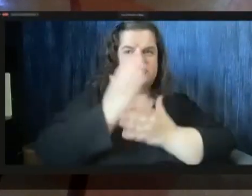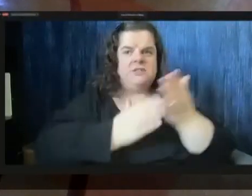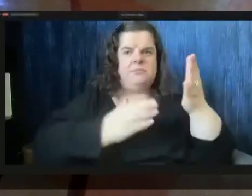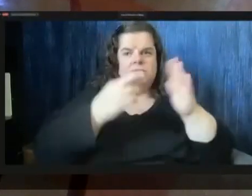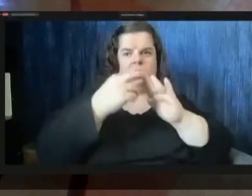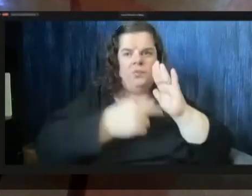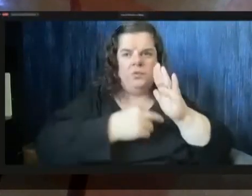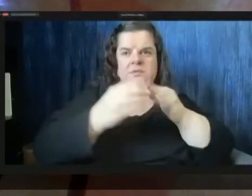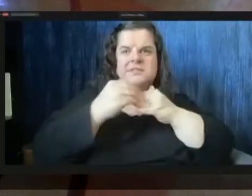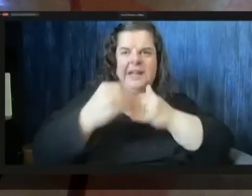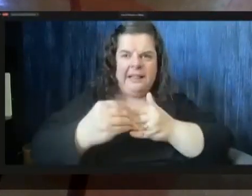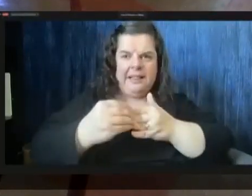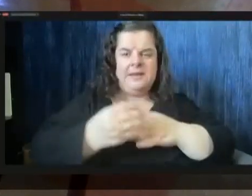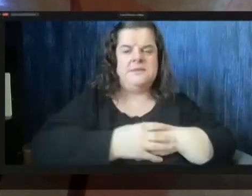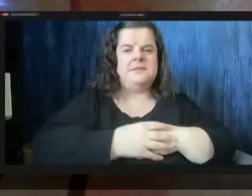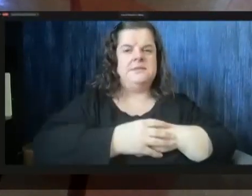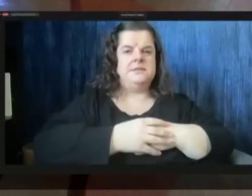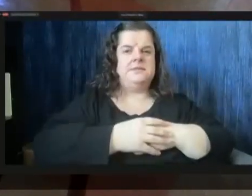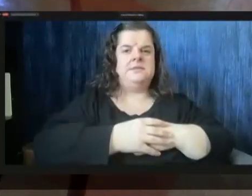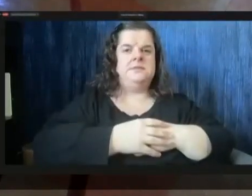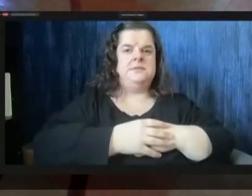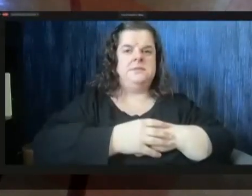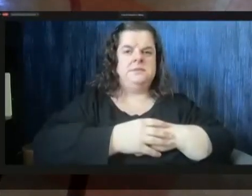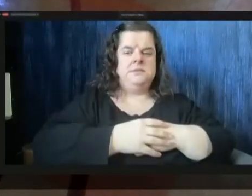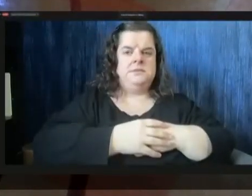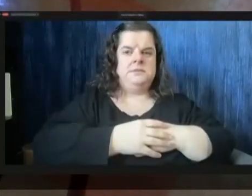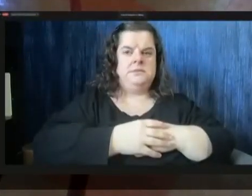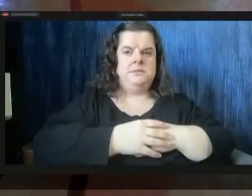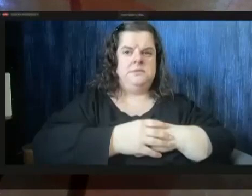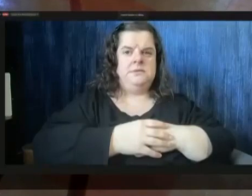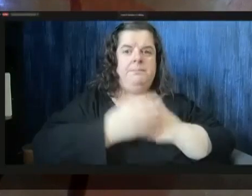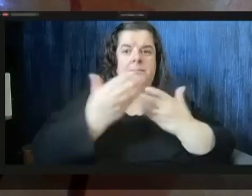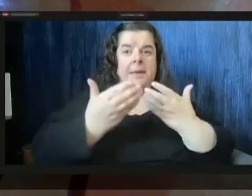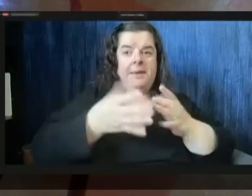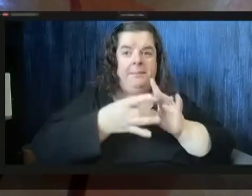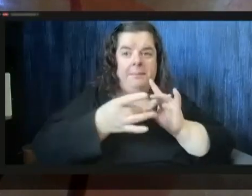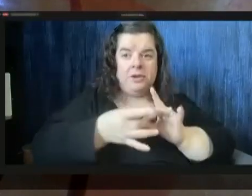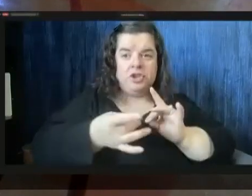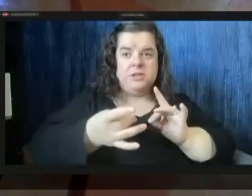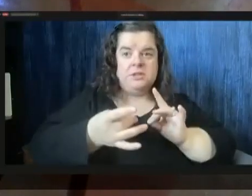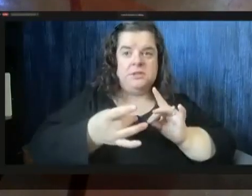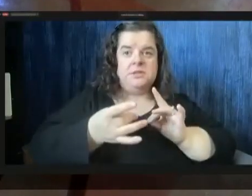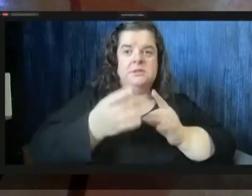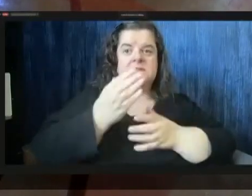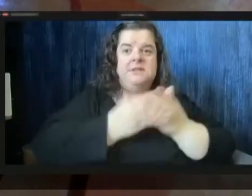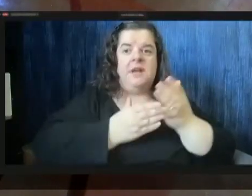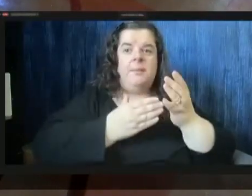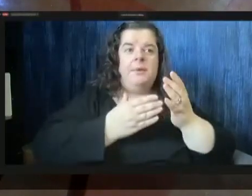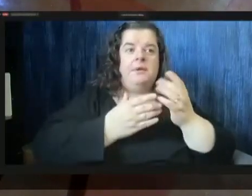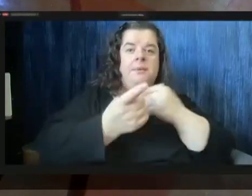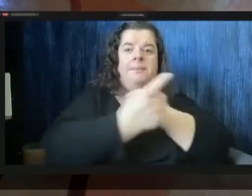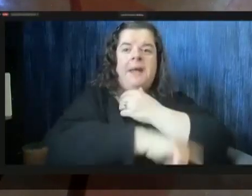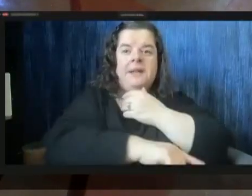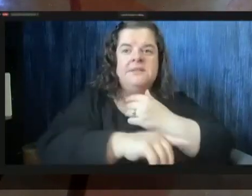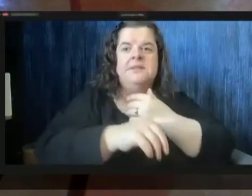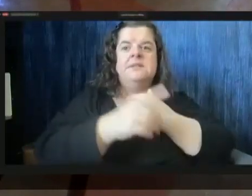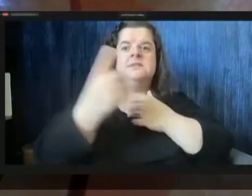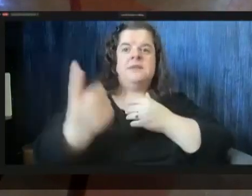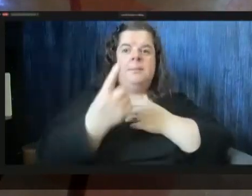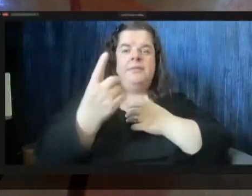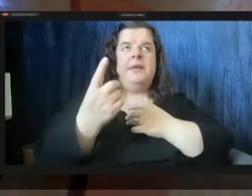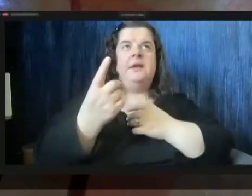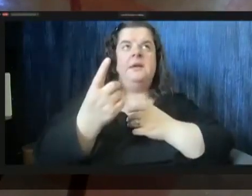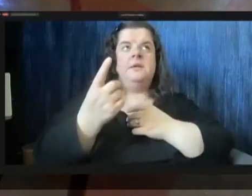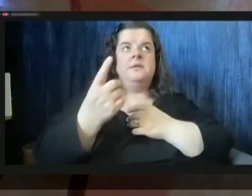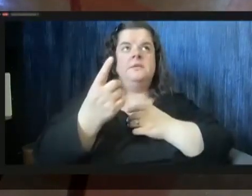And as Marimba Malines mentioned, that maybe some penalties or something if people cross over those